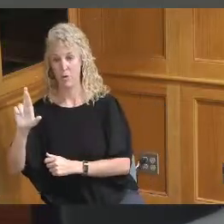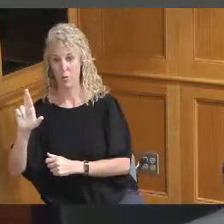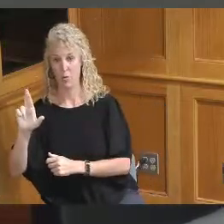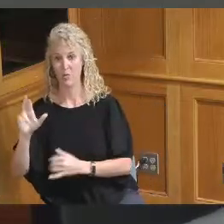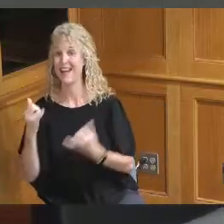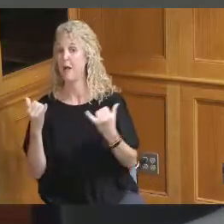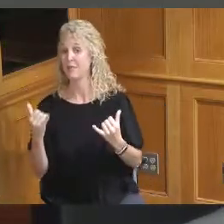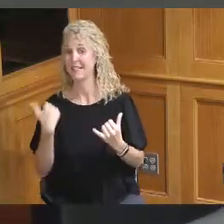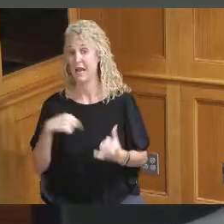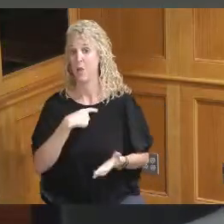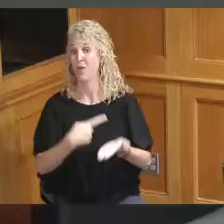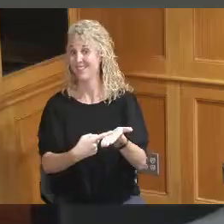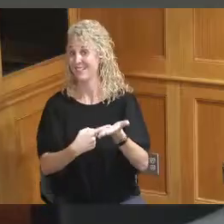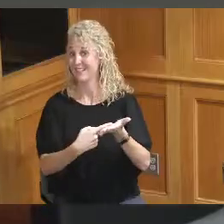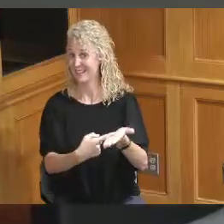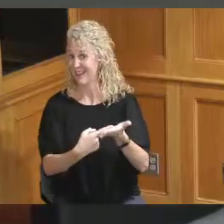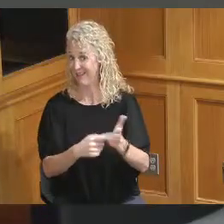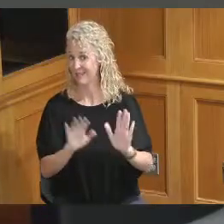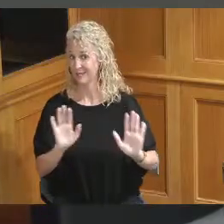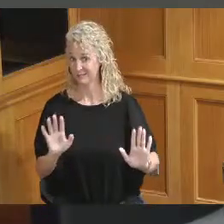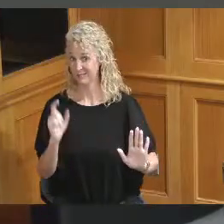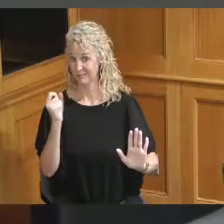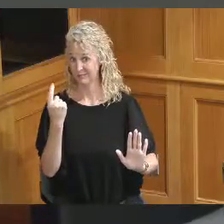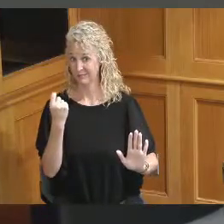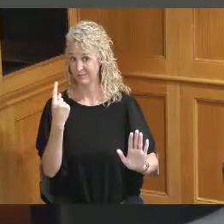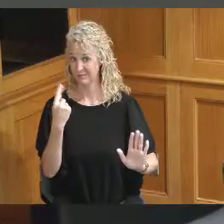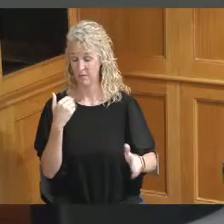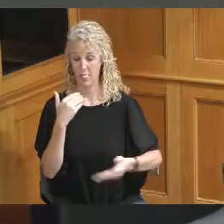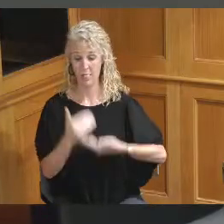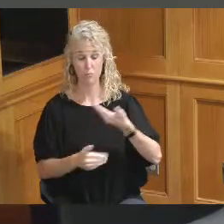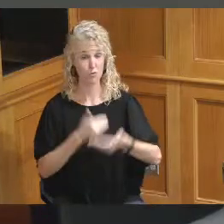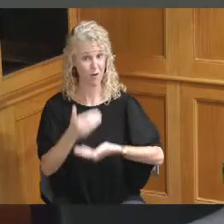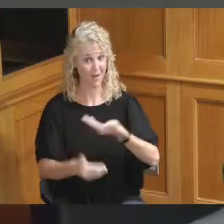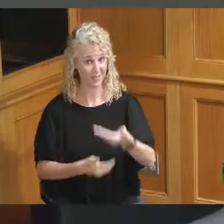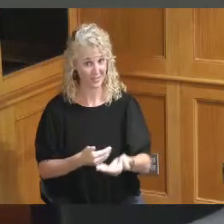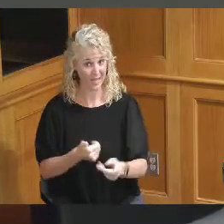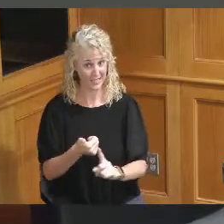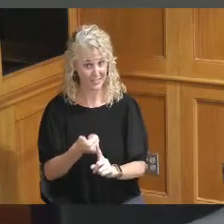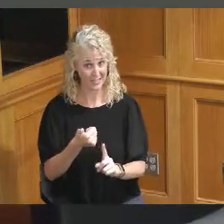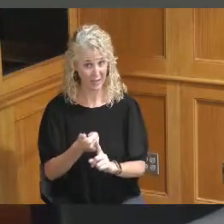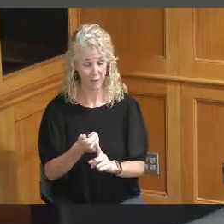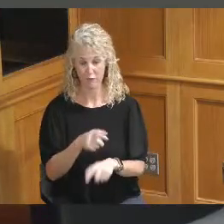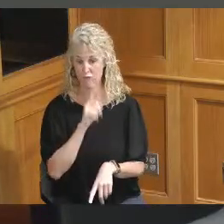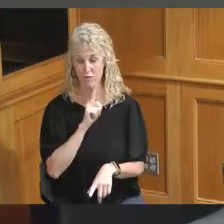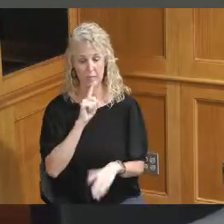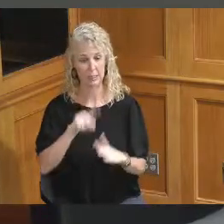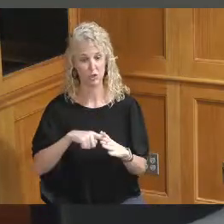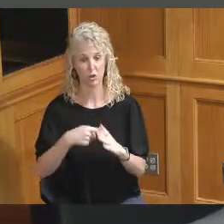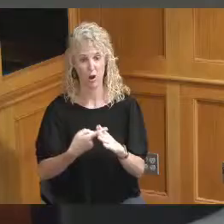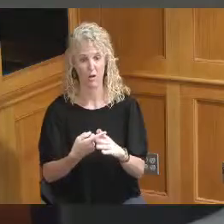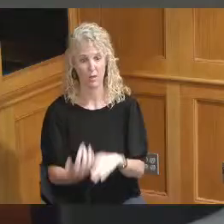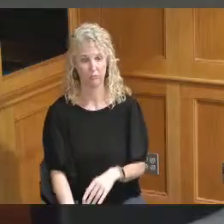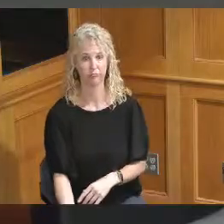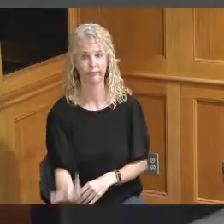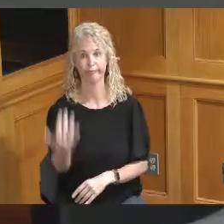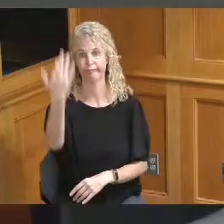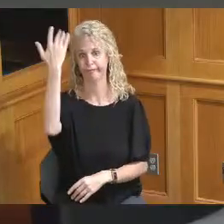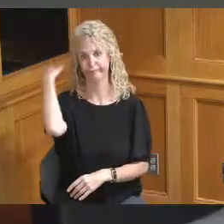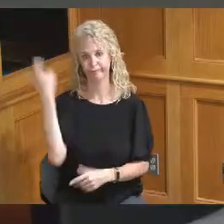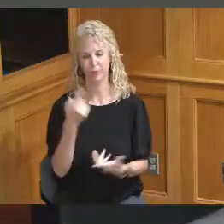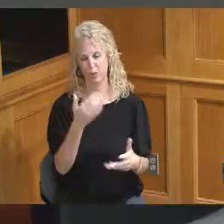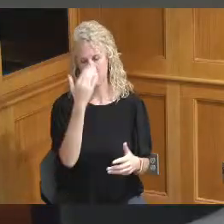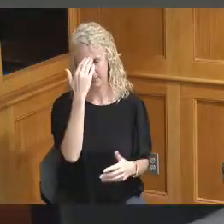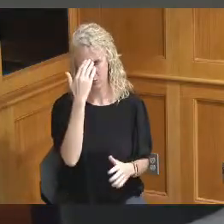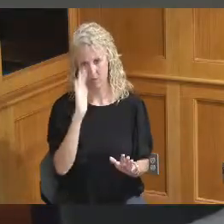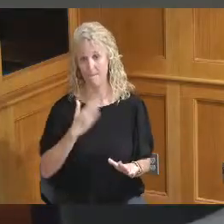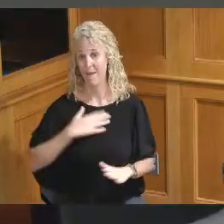resolution today, the process of coming to terms on a new agreement is one that began years ago, as you're all aware.